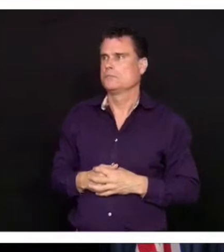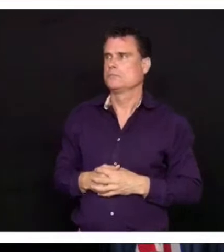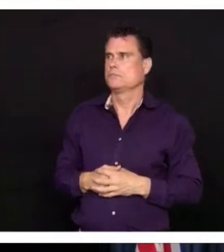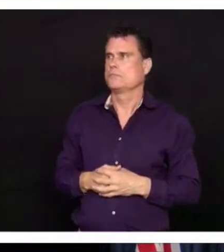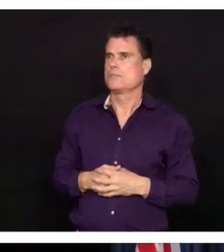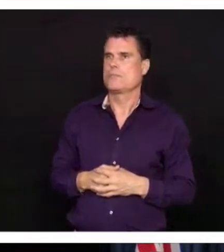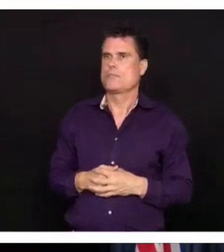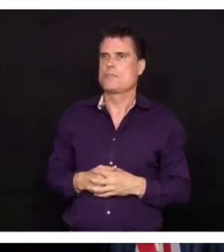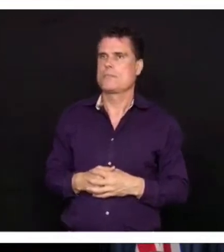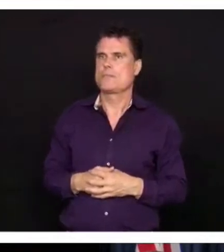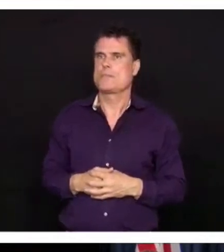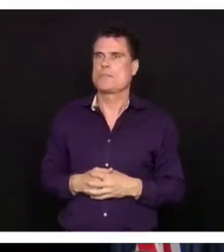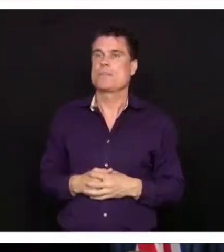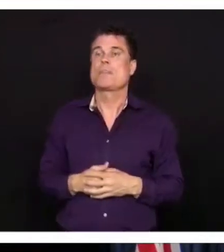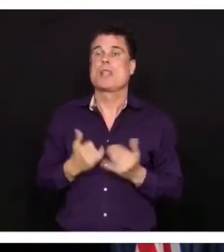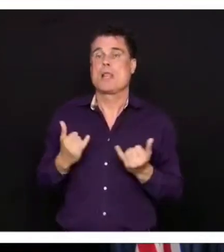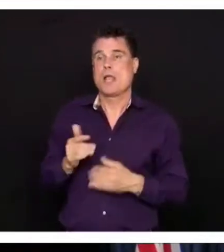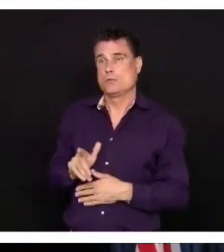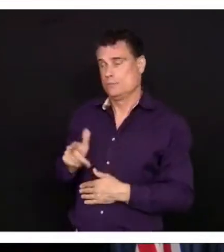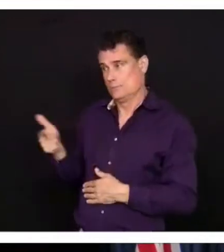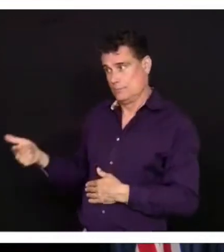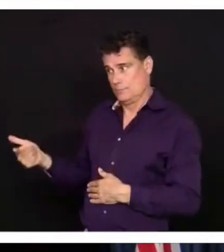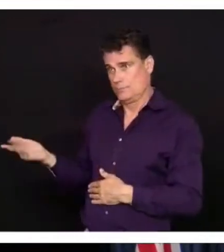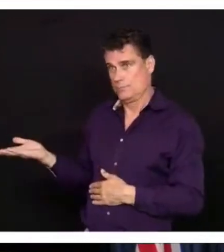they have succeeded, and what has succeeded.